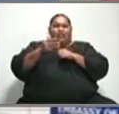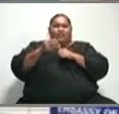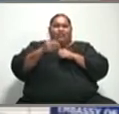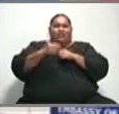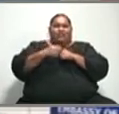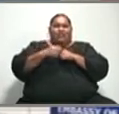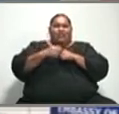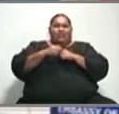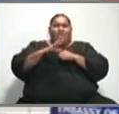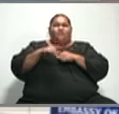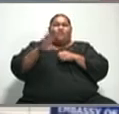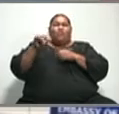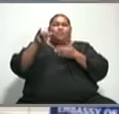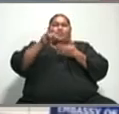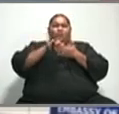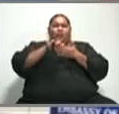everybody's effort,